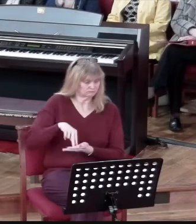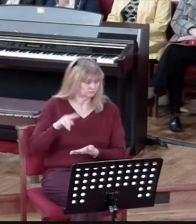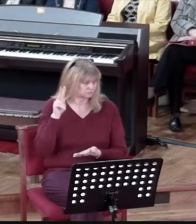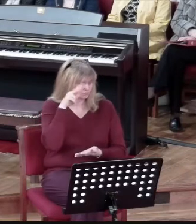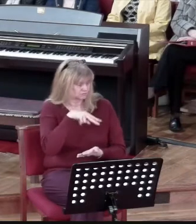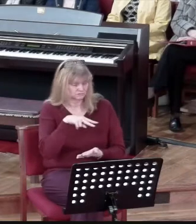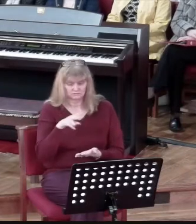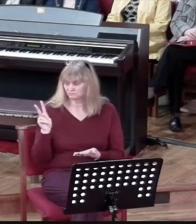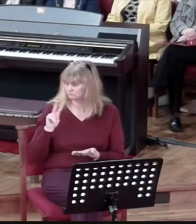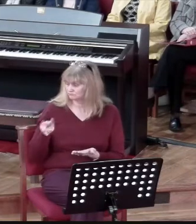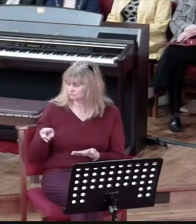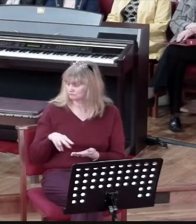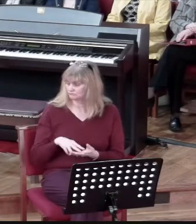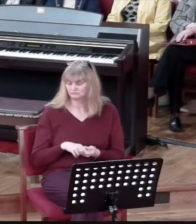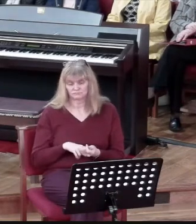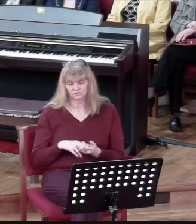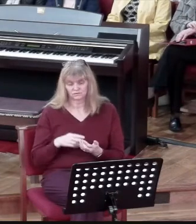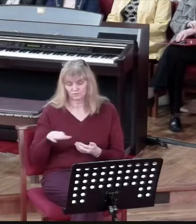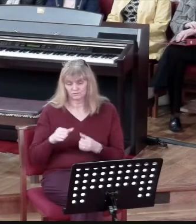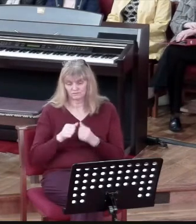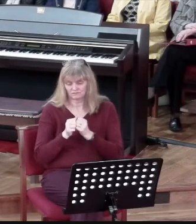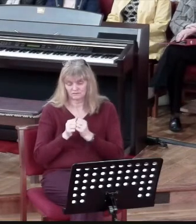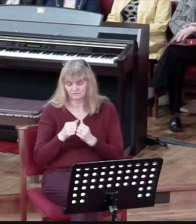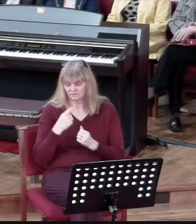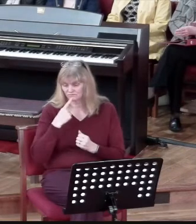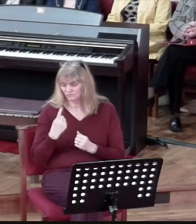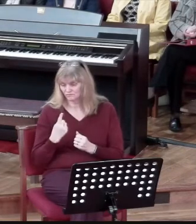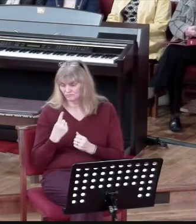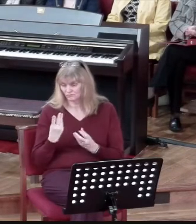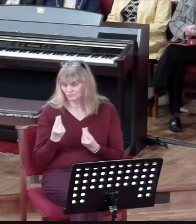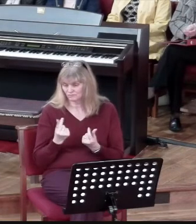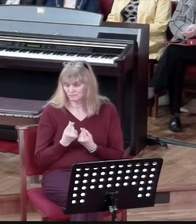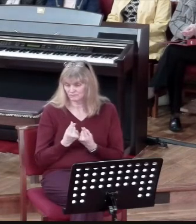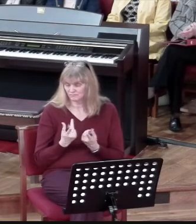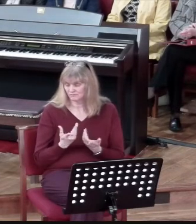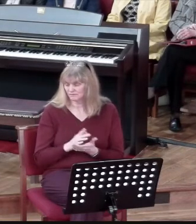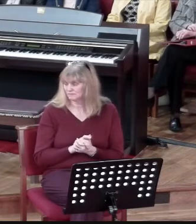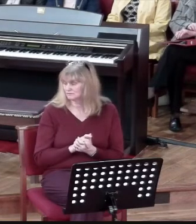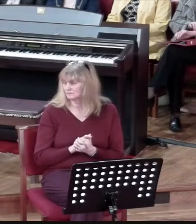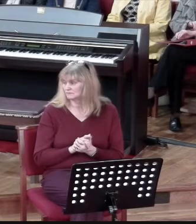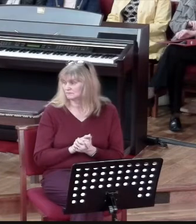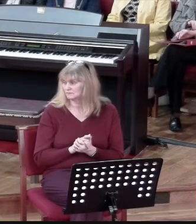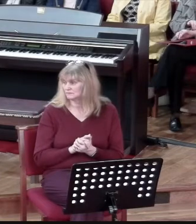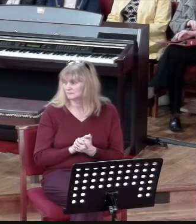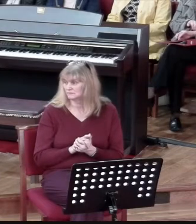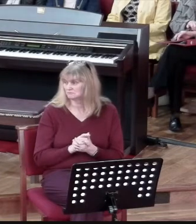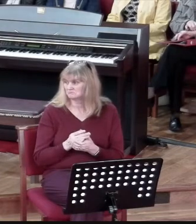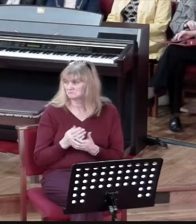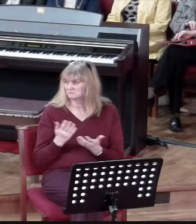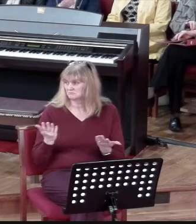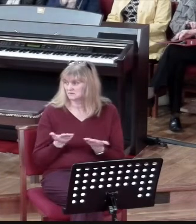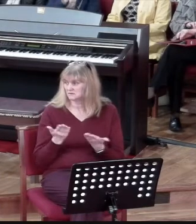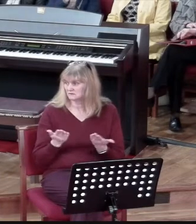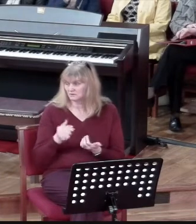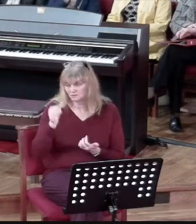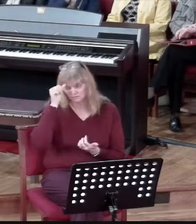the dead, and he went to his friends and he told them to do something. Anybody know what Jesus told his friends to